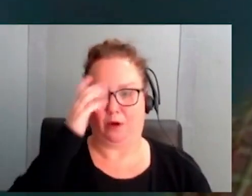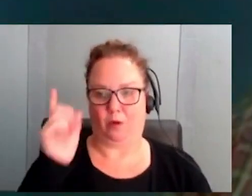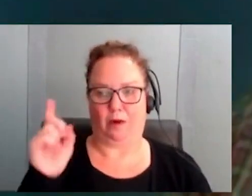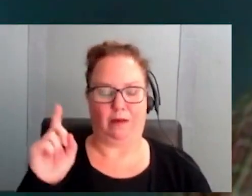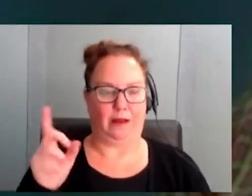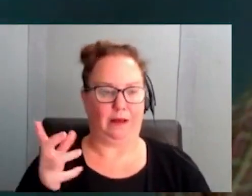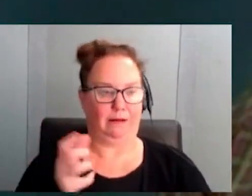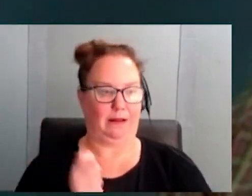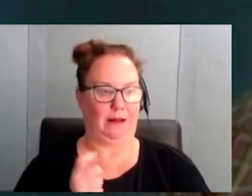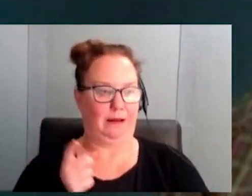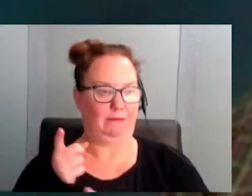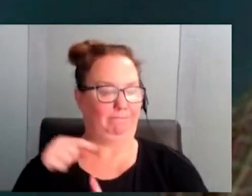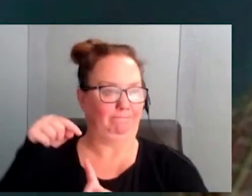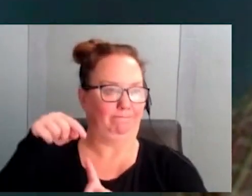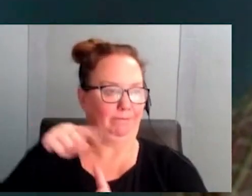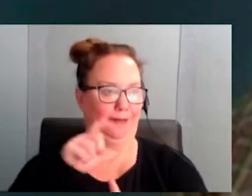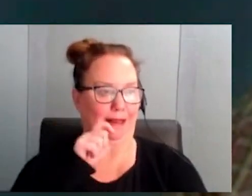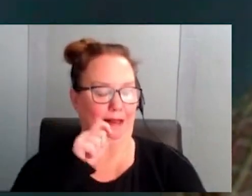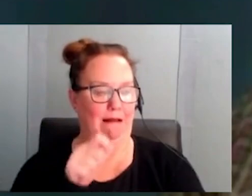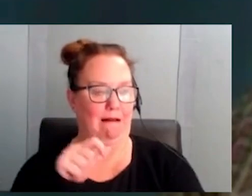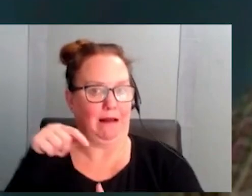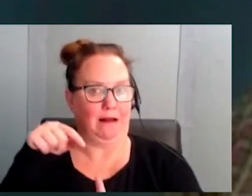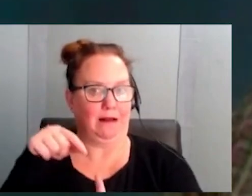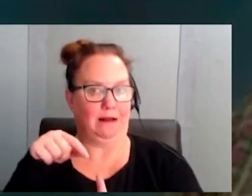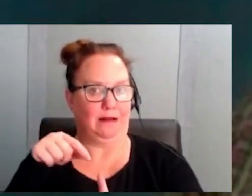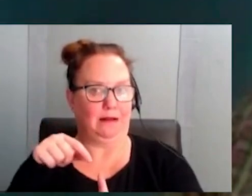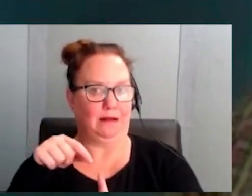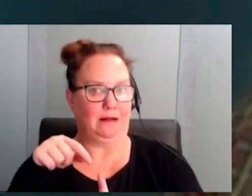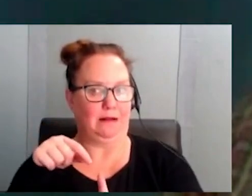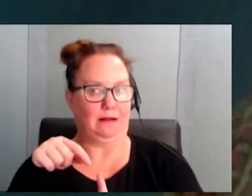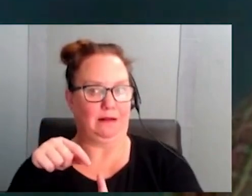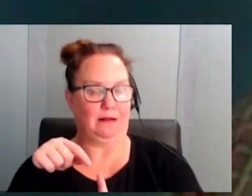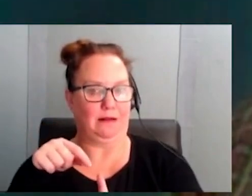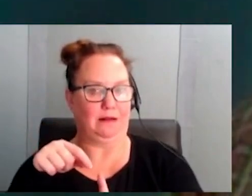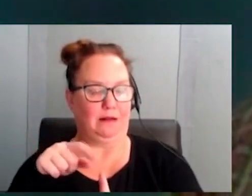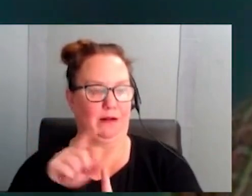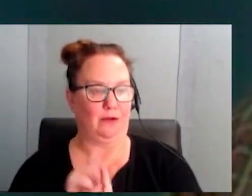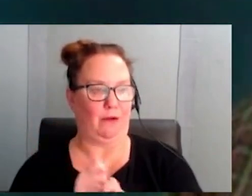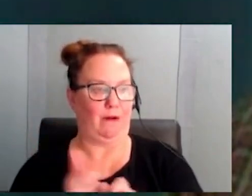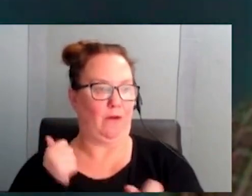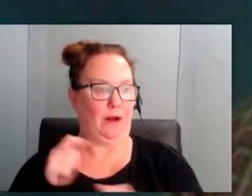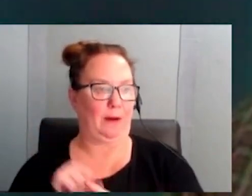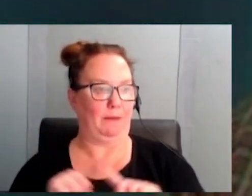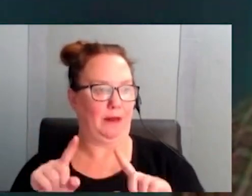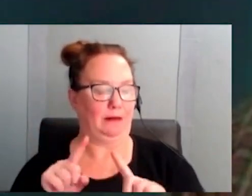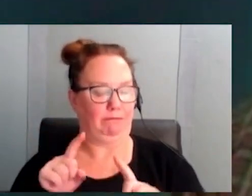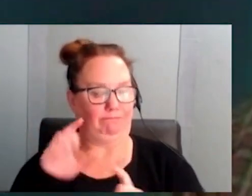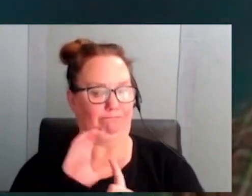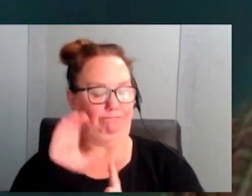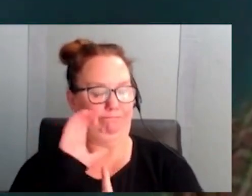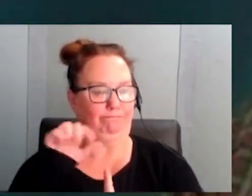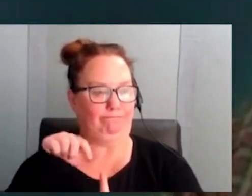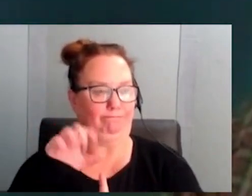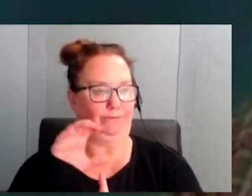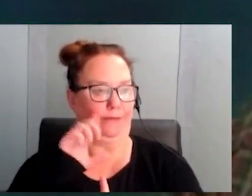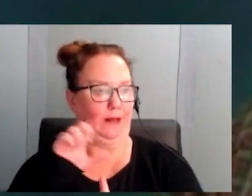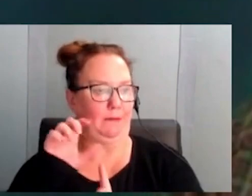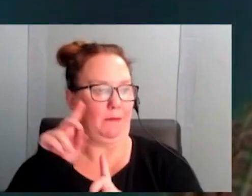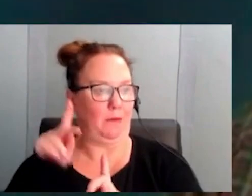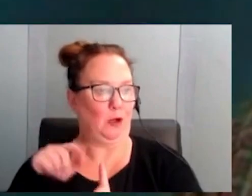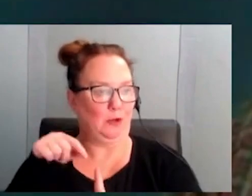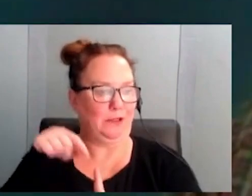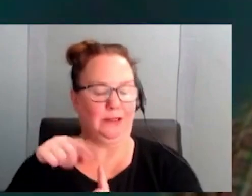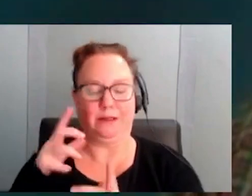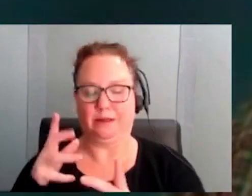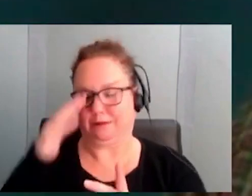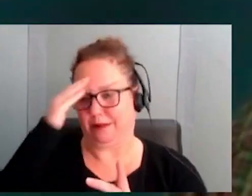was, not to steer away from that supplier, but to actually seek out that supplier because